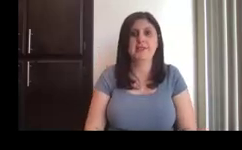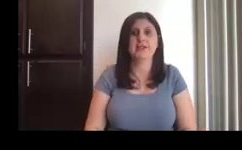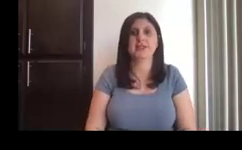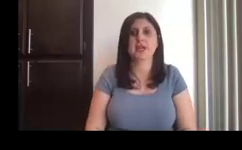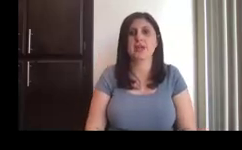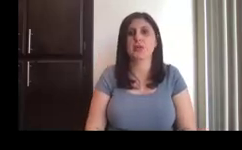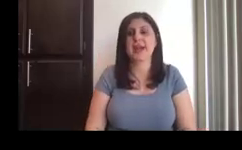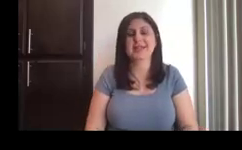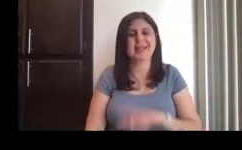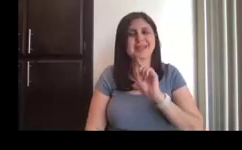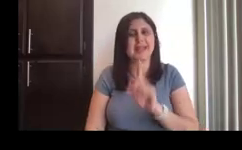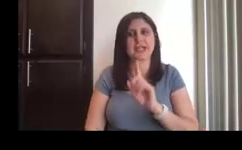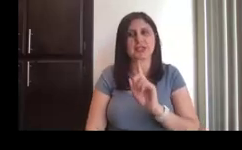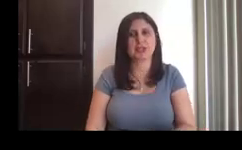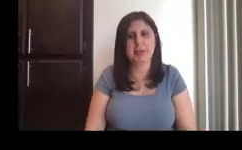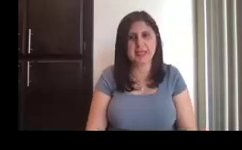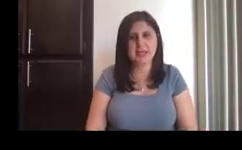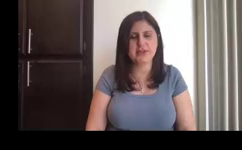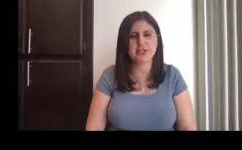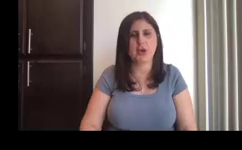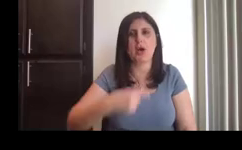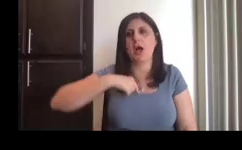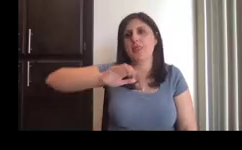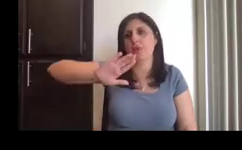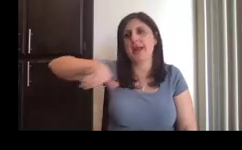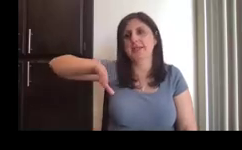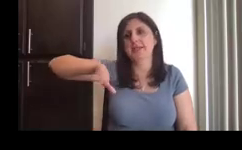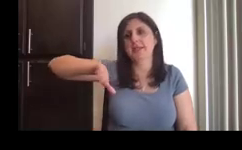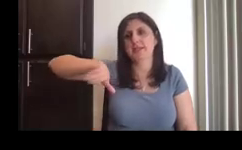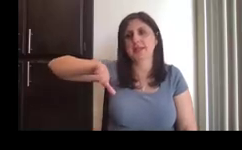On the left versus on the right, again, signer's perspective. So